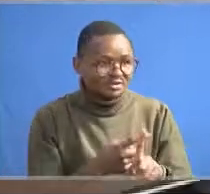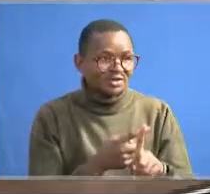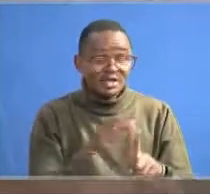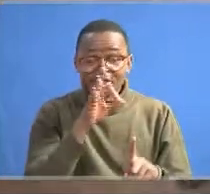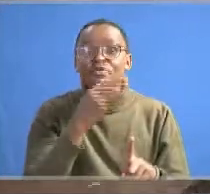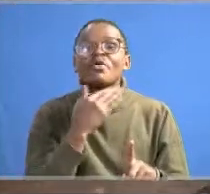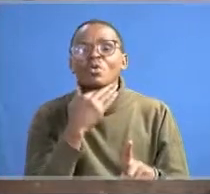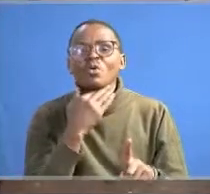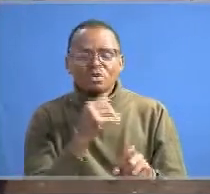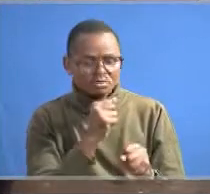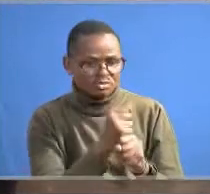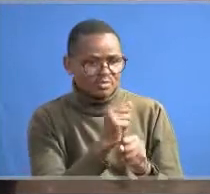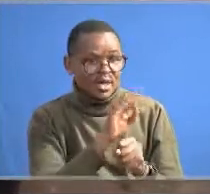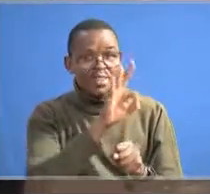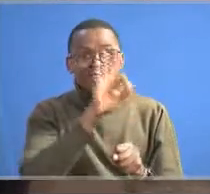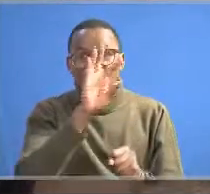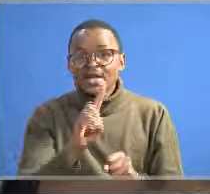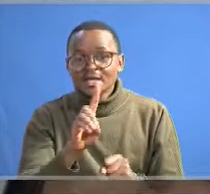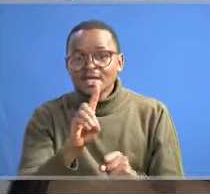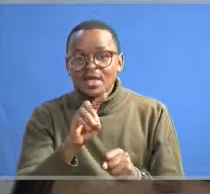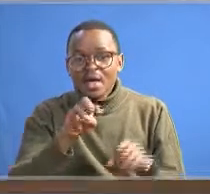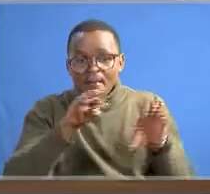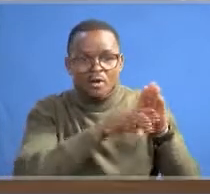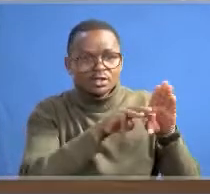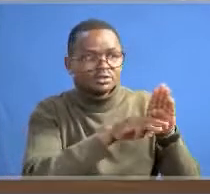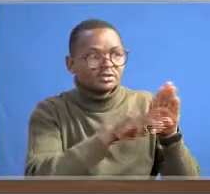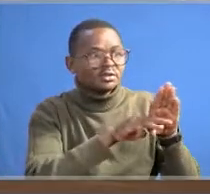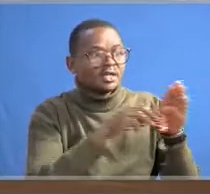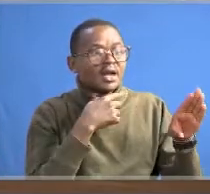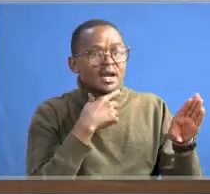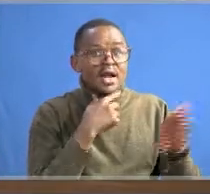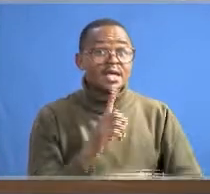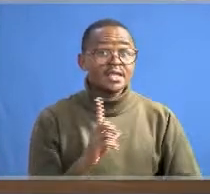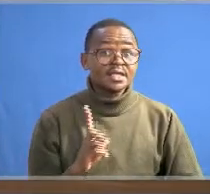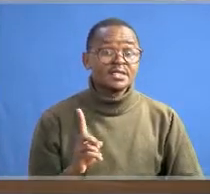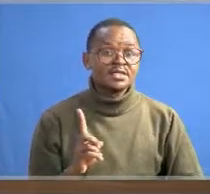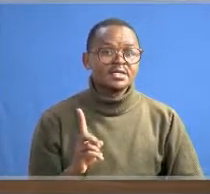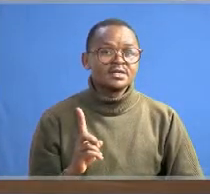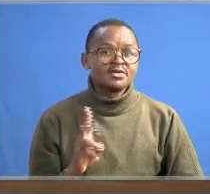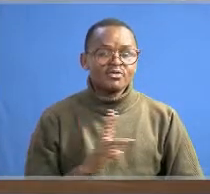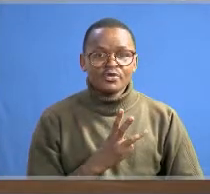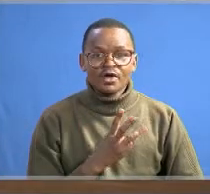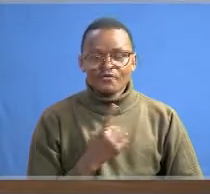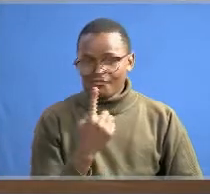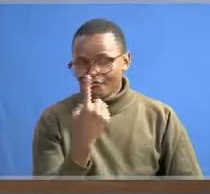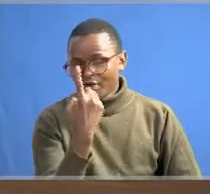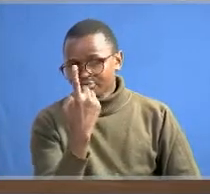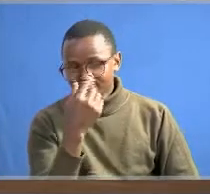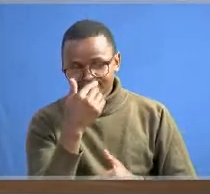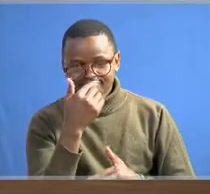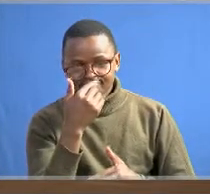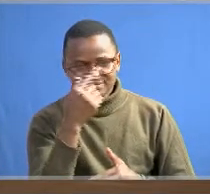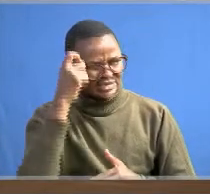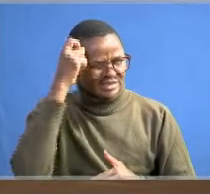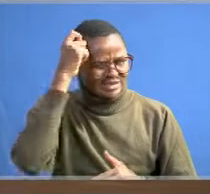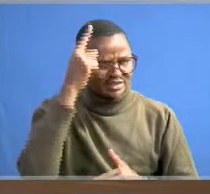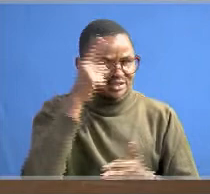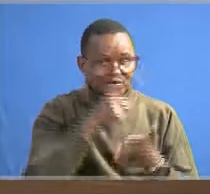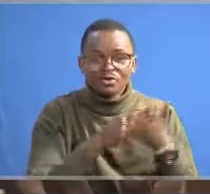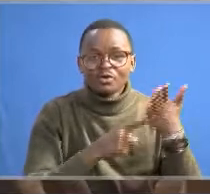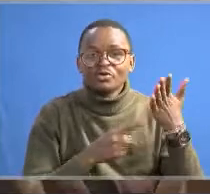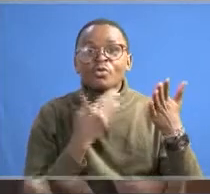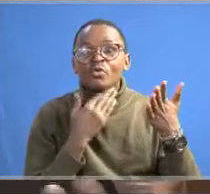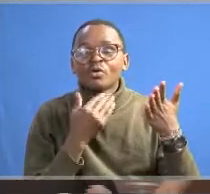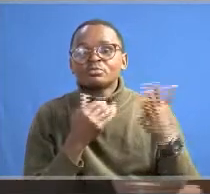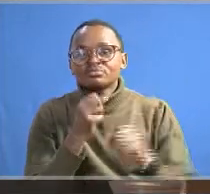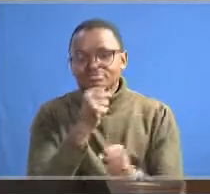If you want to make a 3D model like this, you have first to conceptualize what you want to